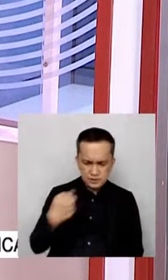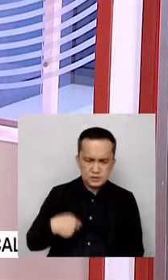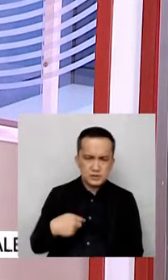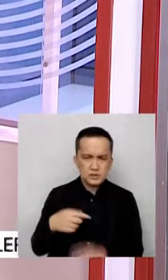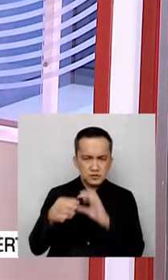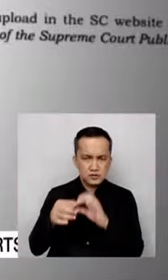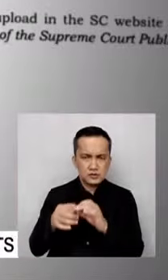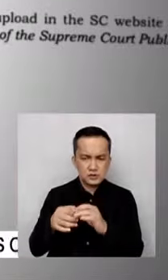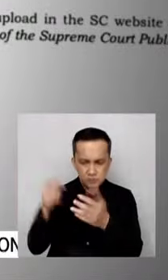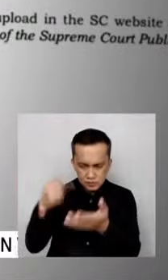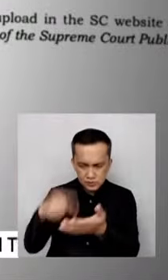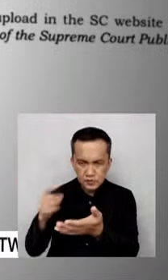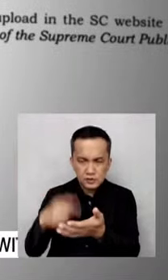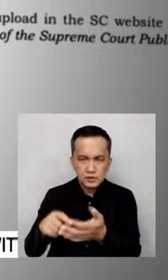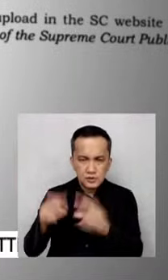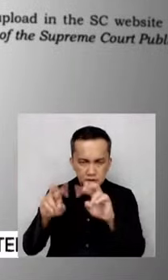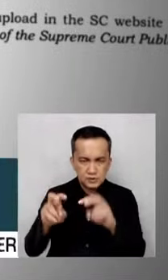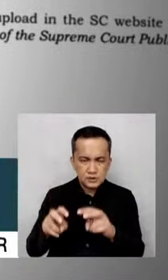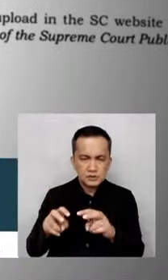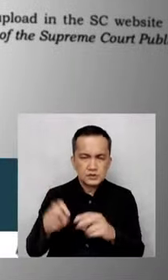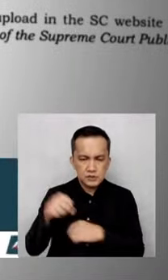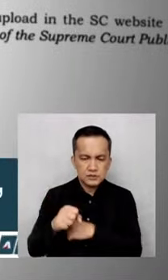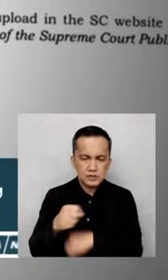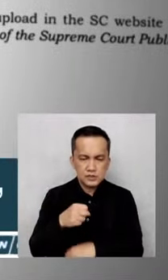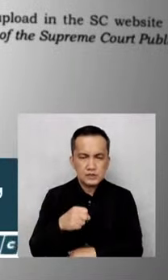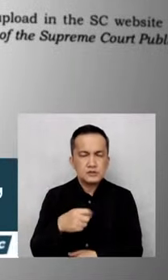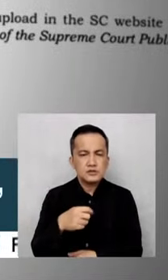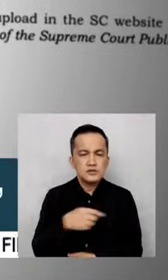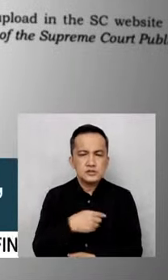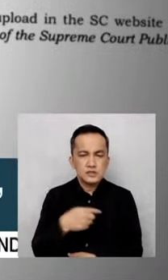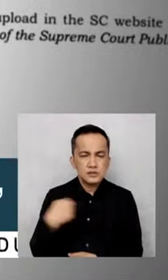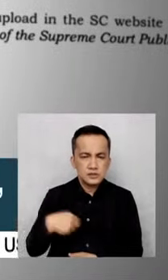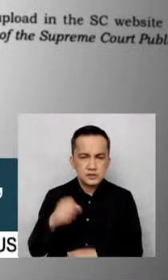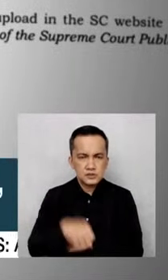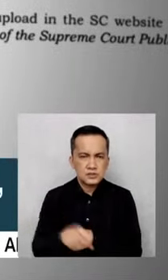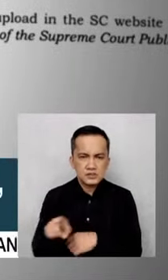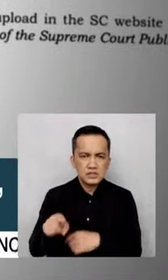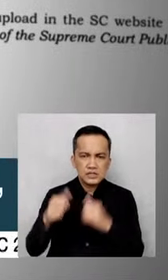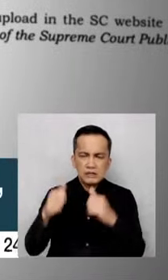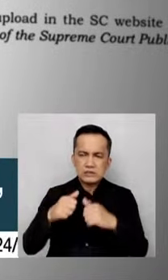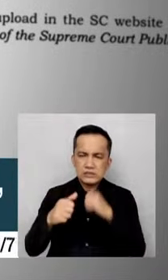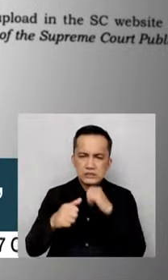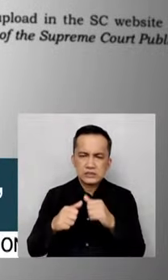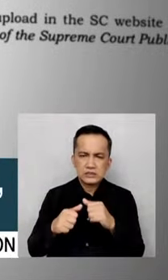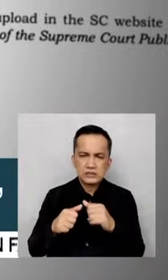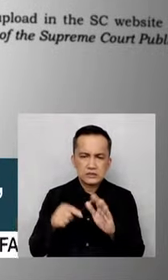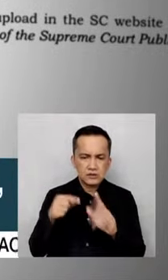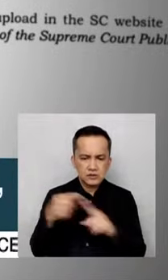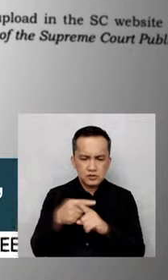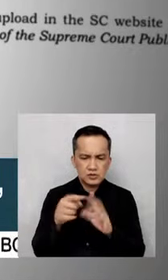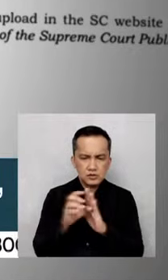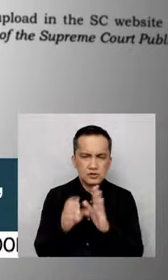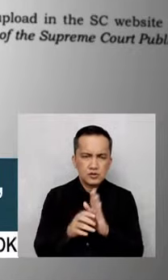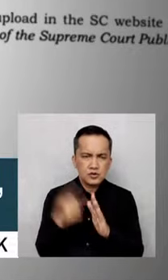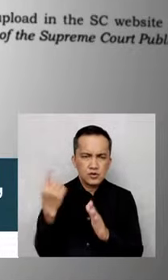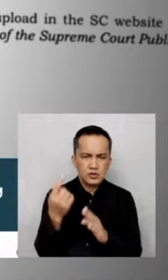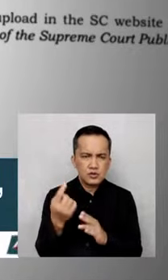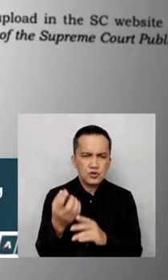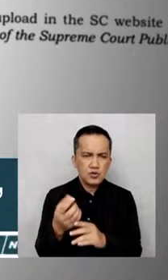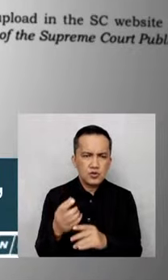Sea. The court voted 12-2. It said the deal is unconstitutional since it allowed wholly owned foreign corporations